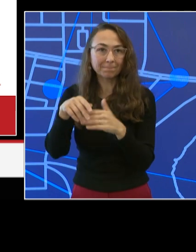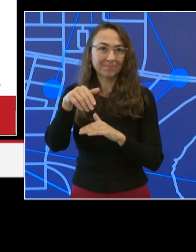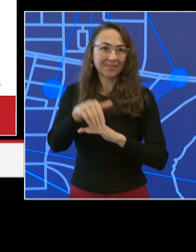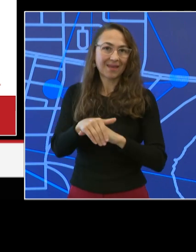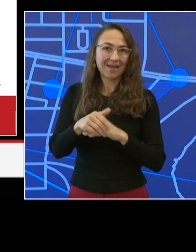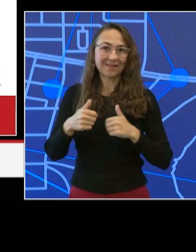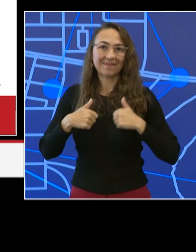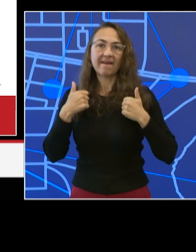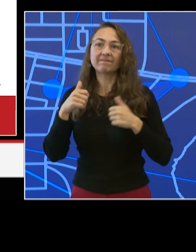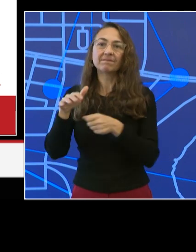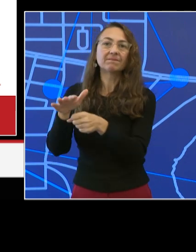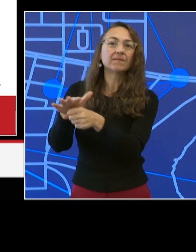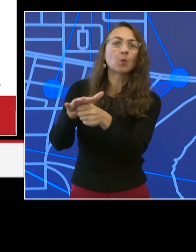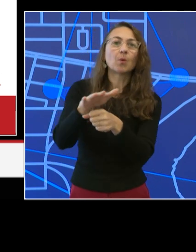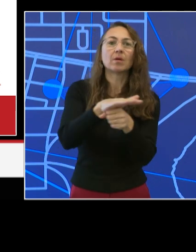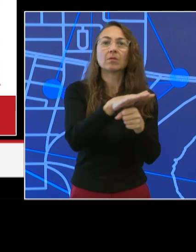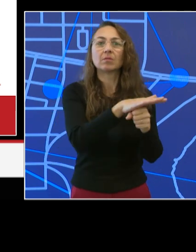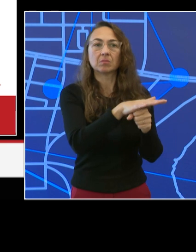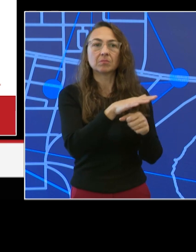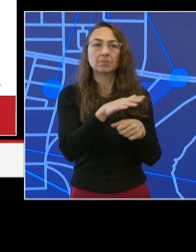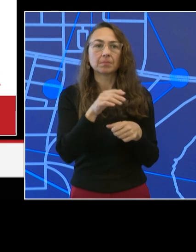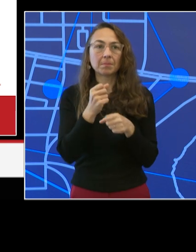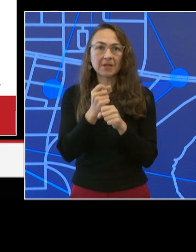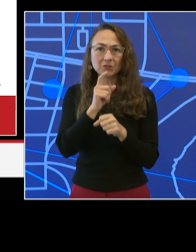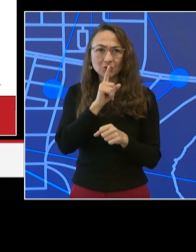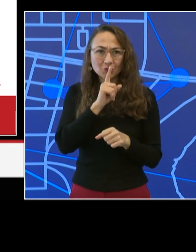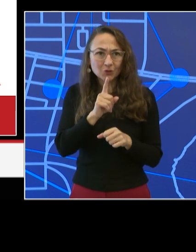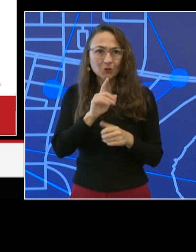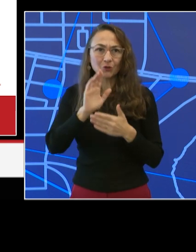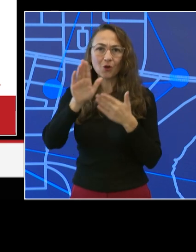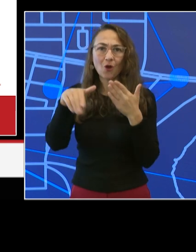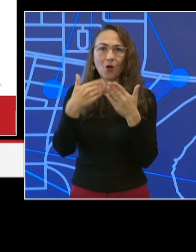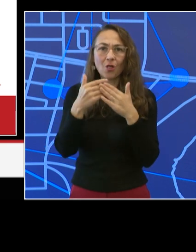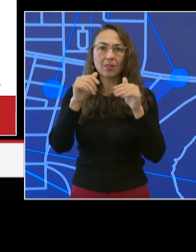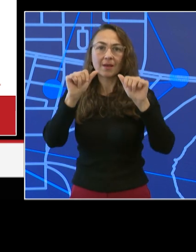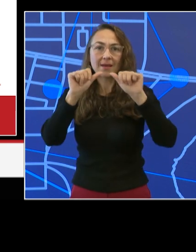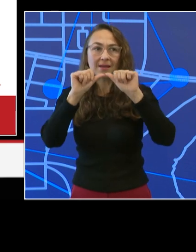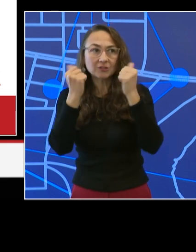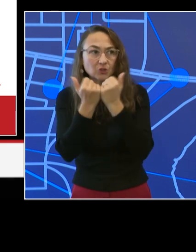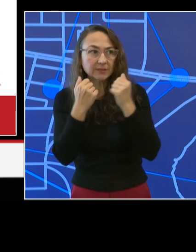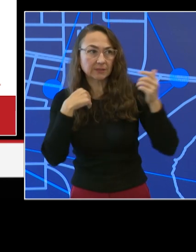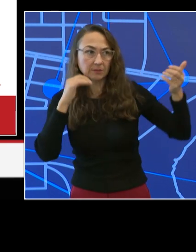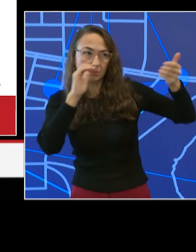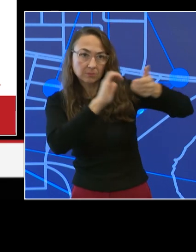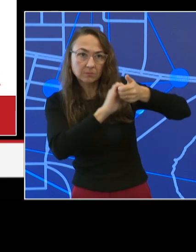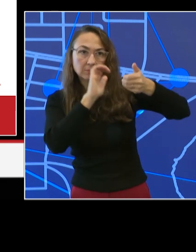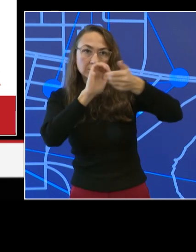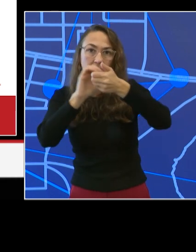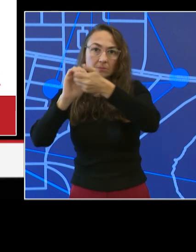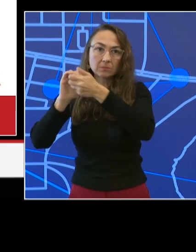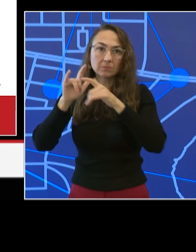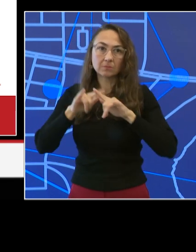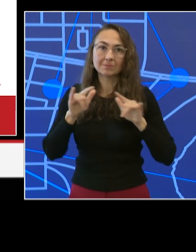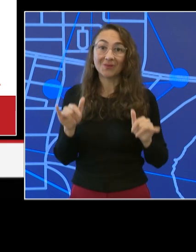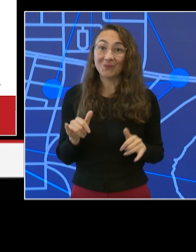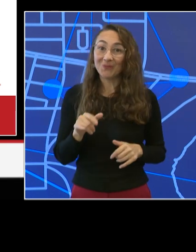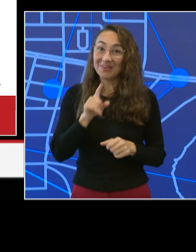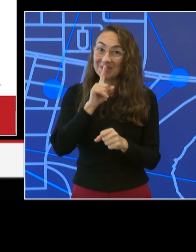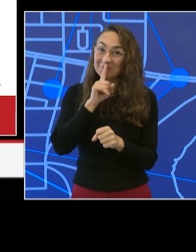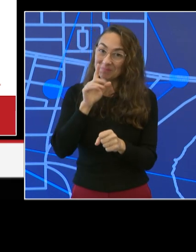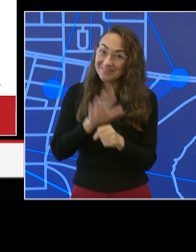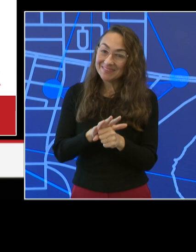see it truly is all of the agencies working together at the same time, which takes commitment,